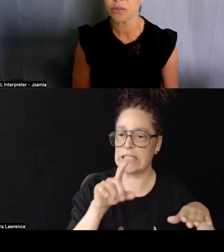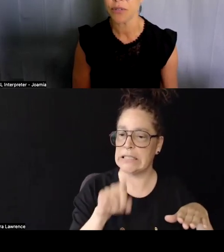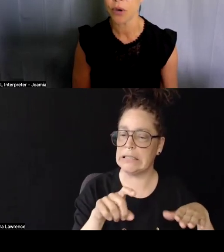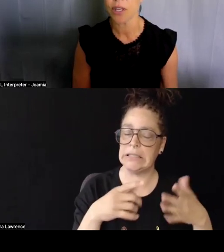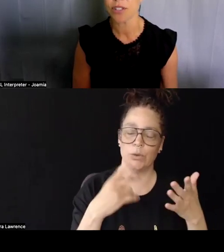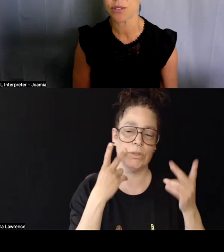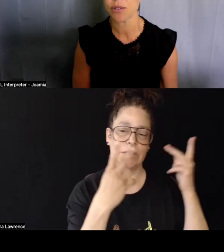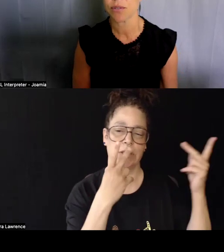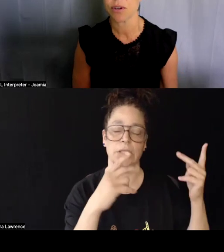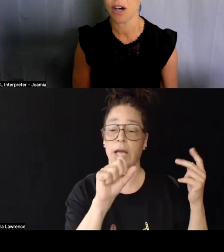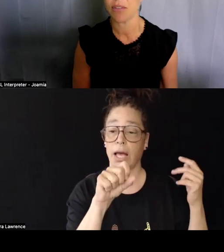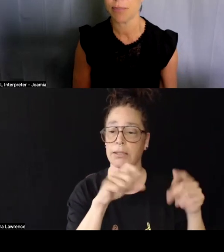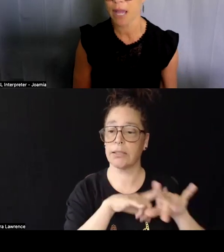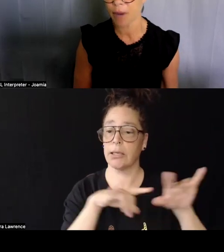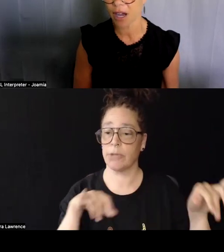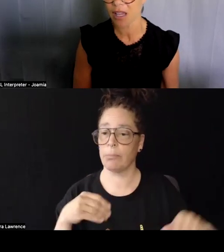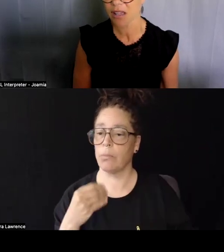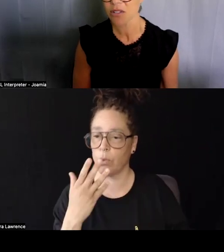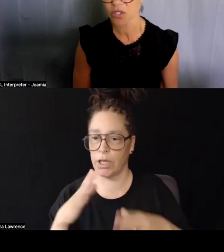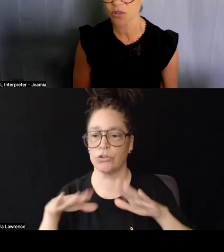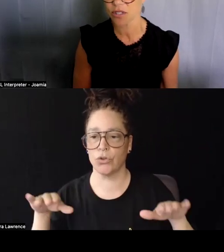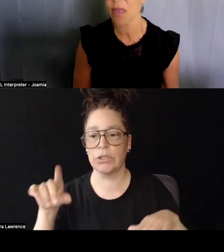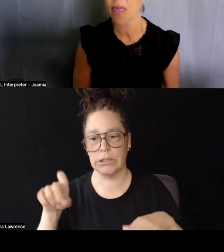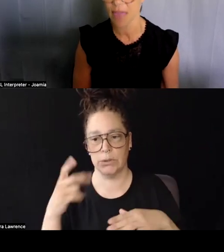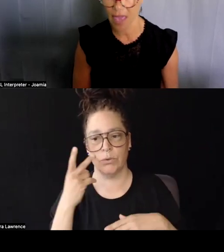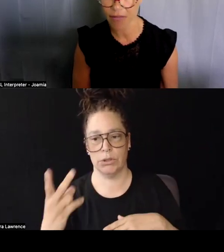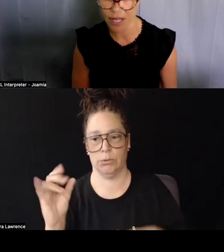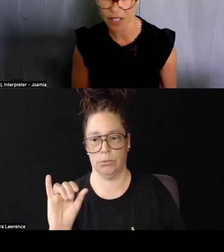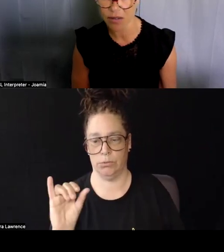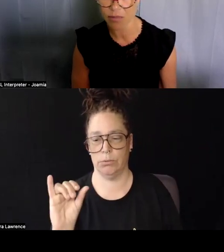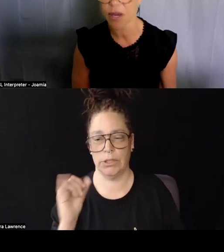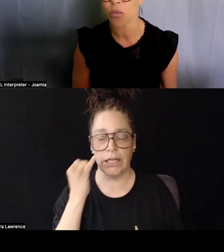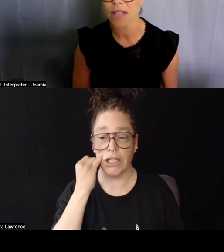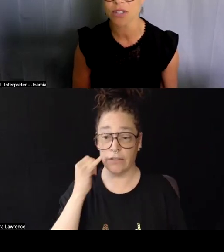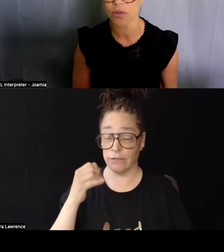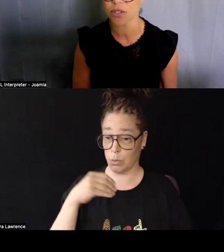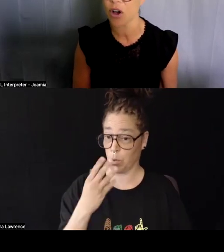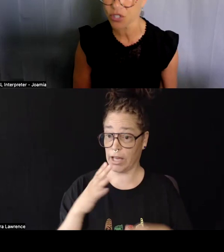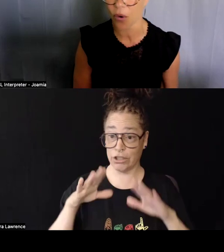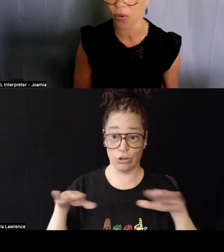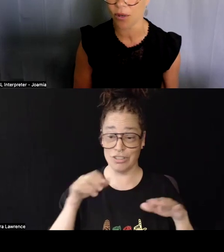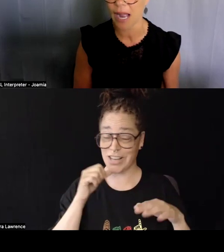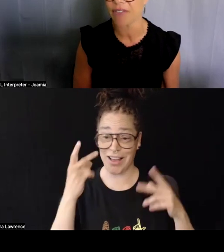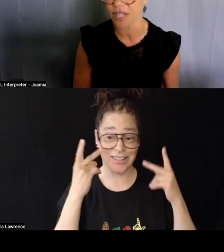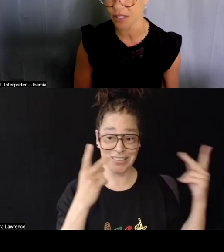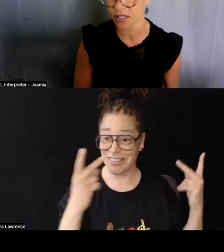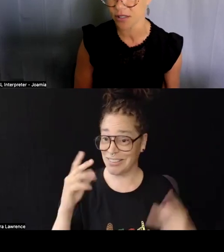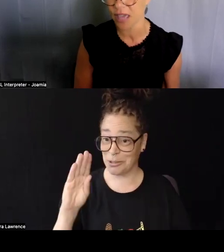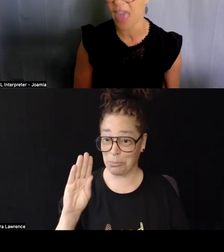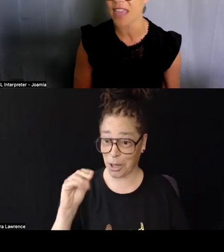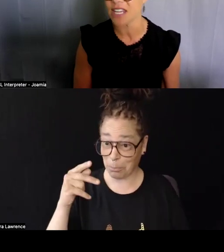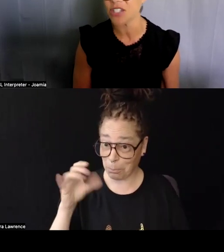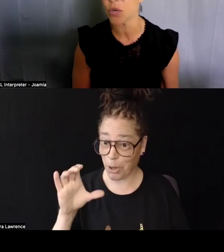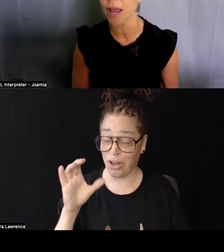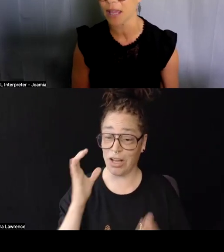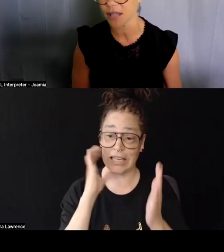Often we focus on BIPOC students. They have needs, but white students also have needs,